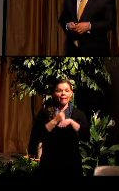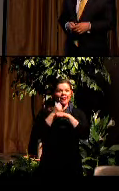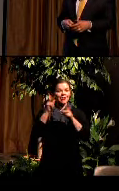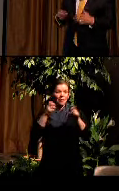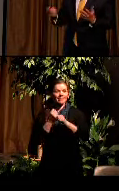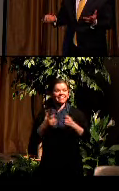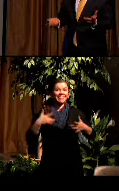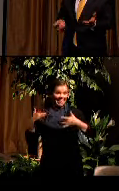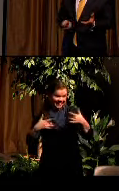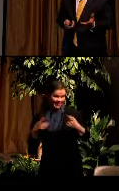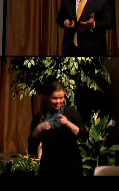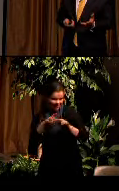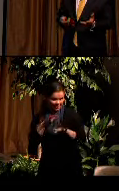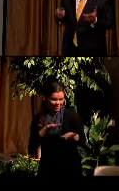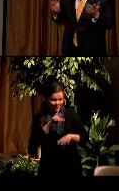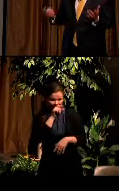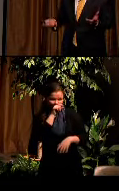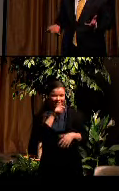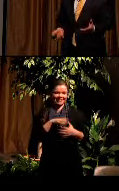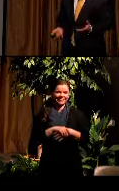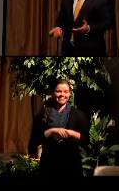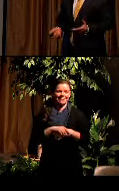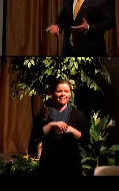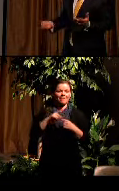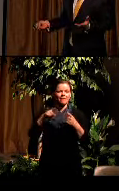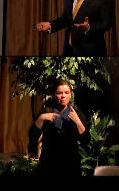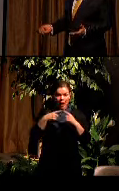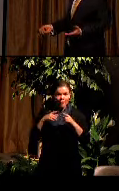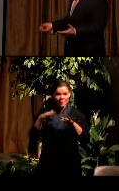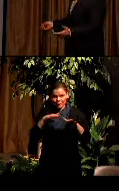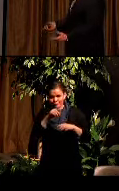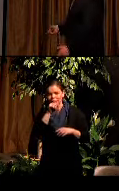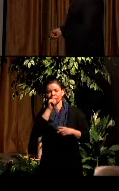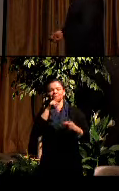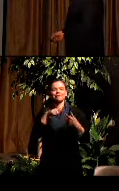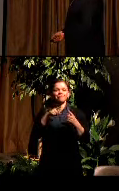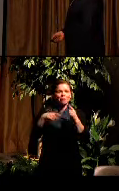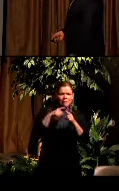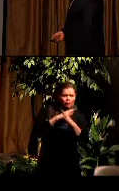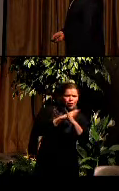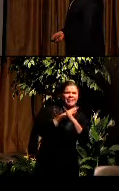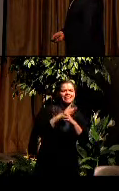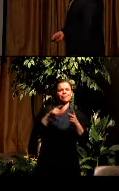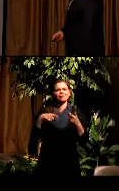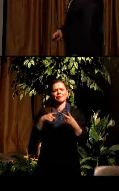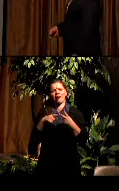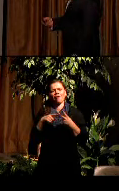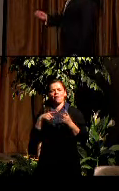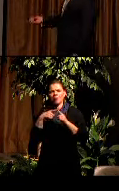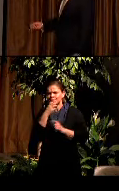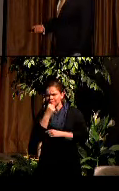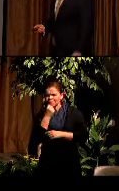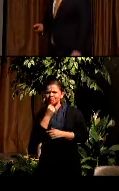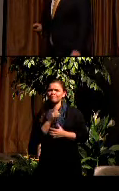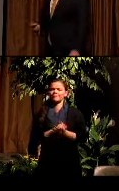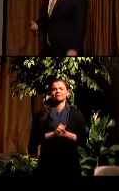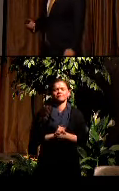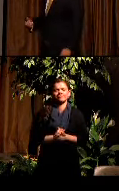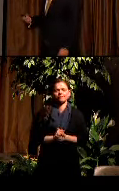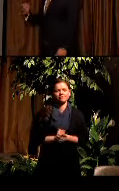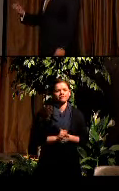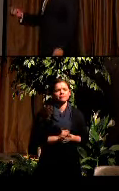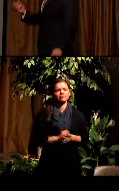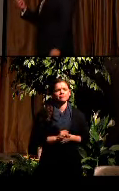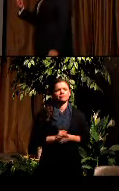birds, about this grand phenomenon, about protecting these species that are oh so spectacular. And one of our main mantras is